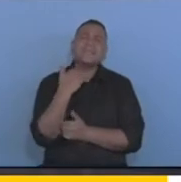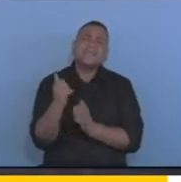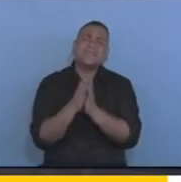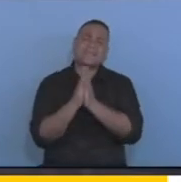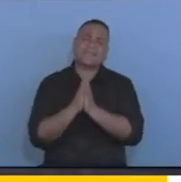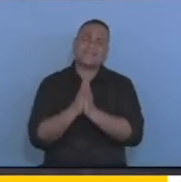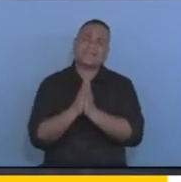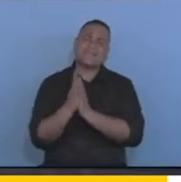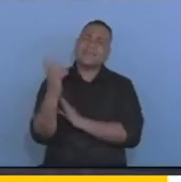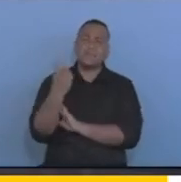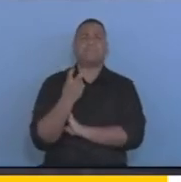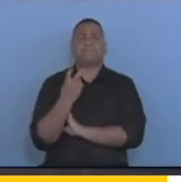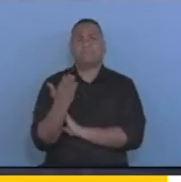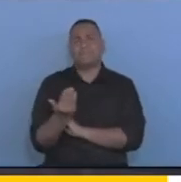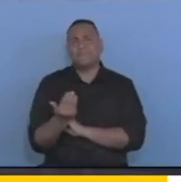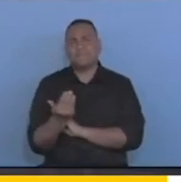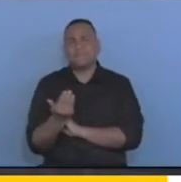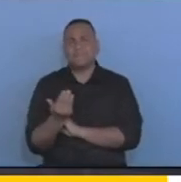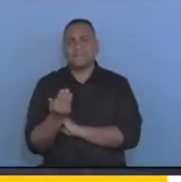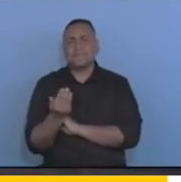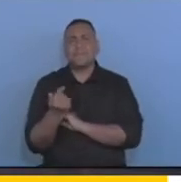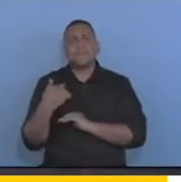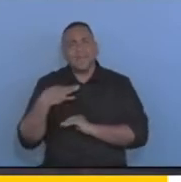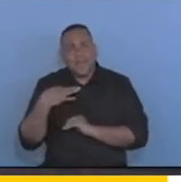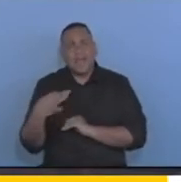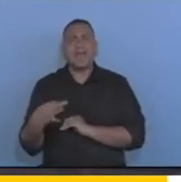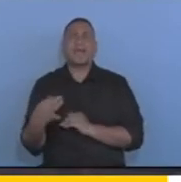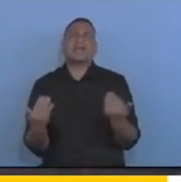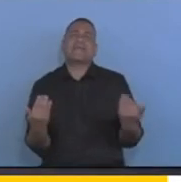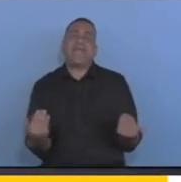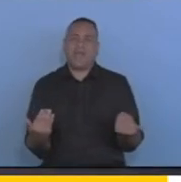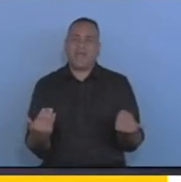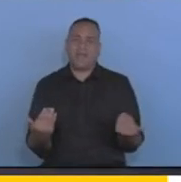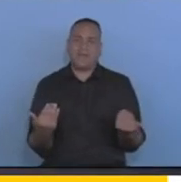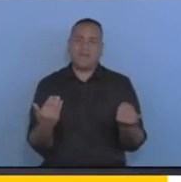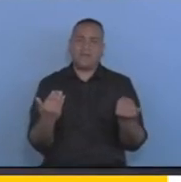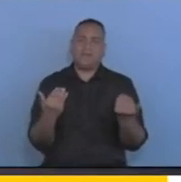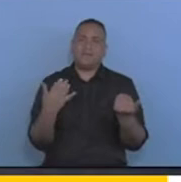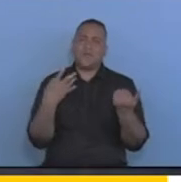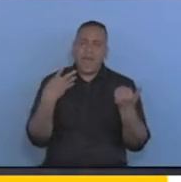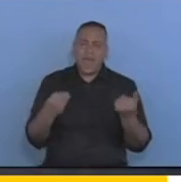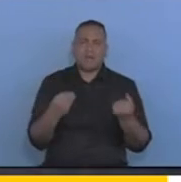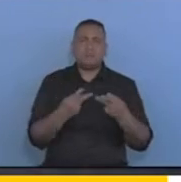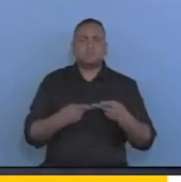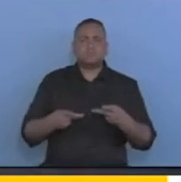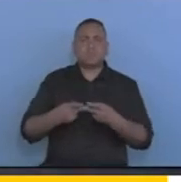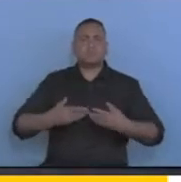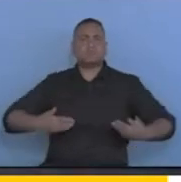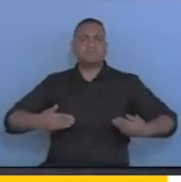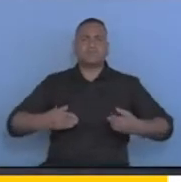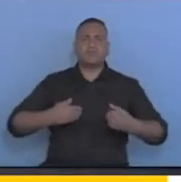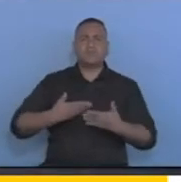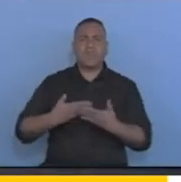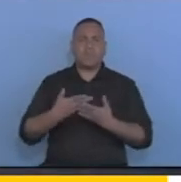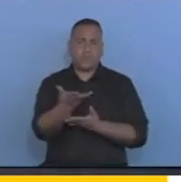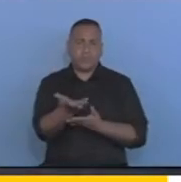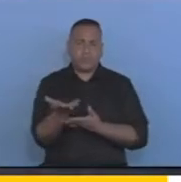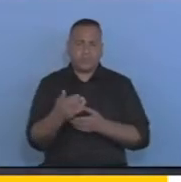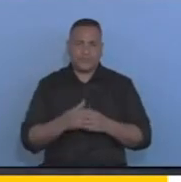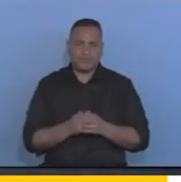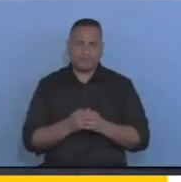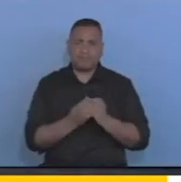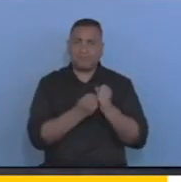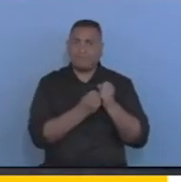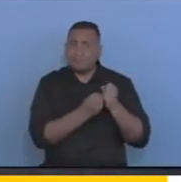come and sign up now already, so that you can have a place. There is a place for many students here at